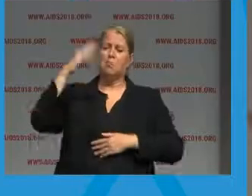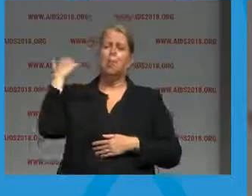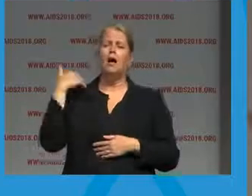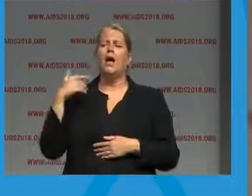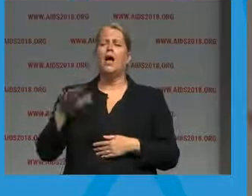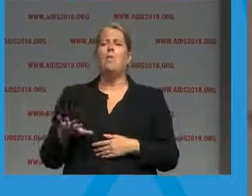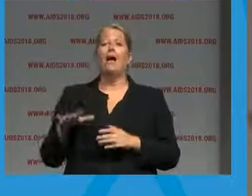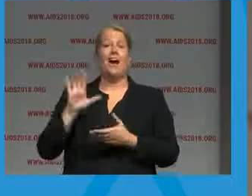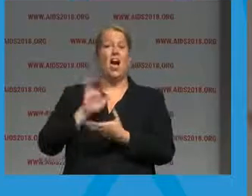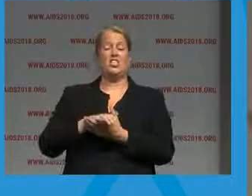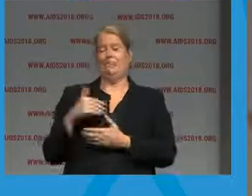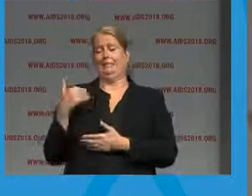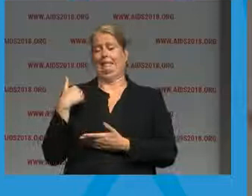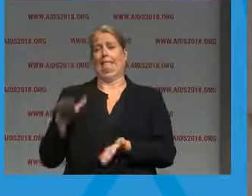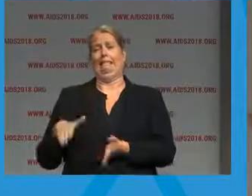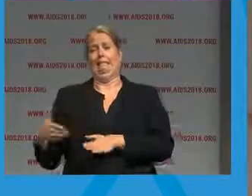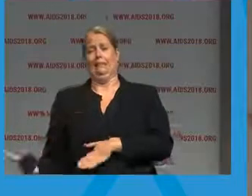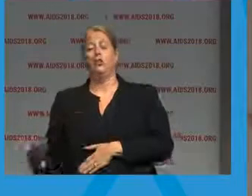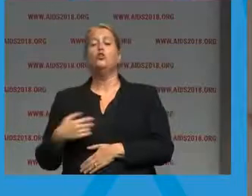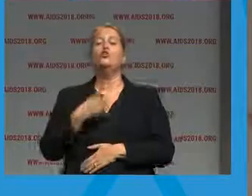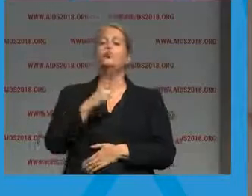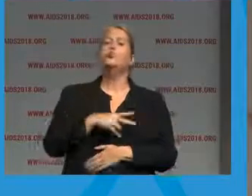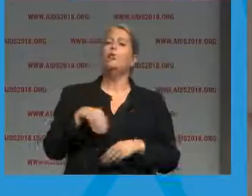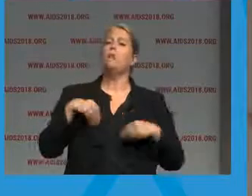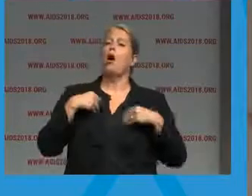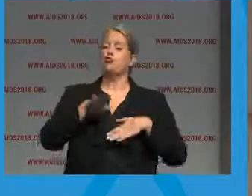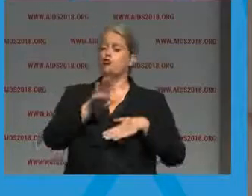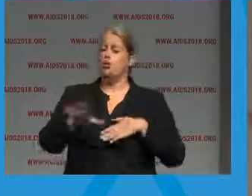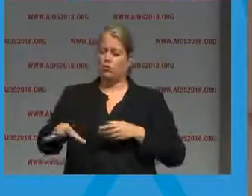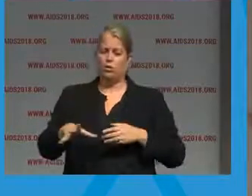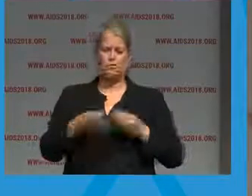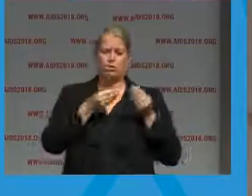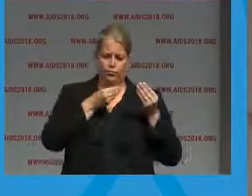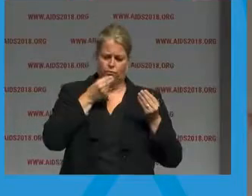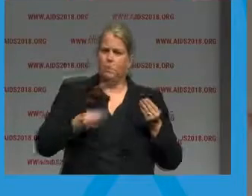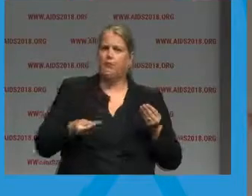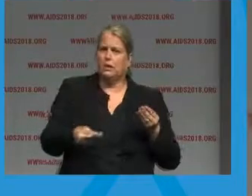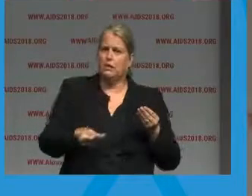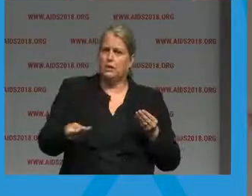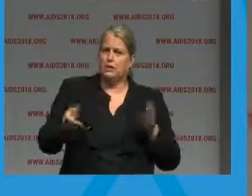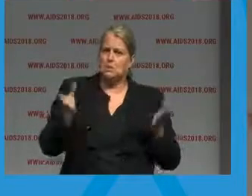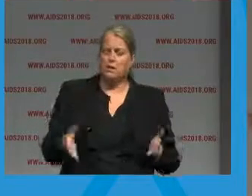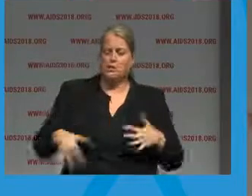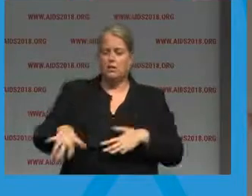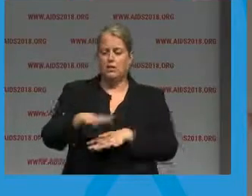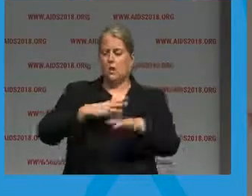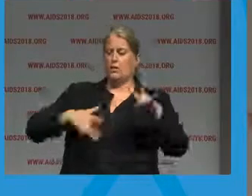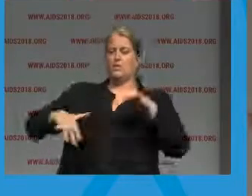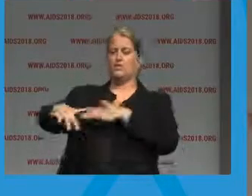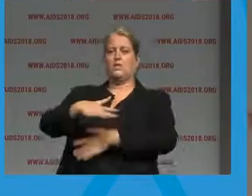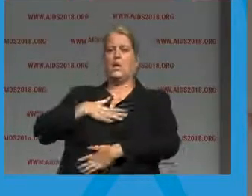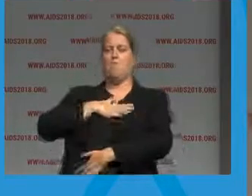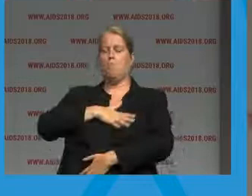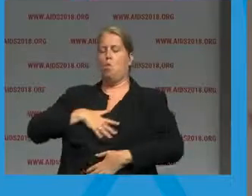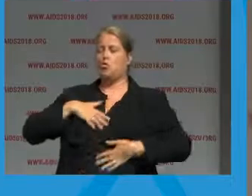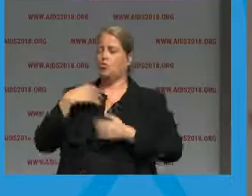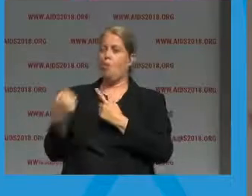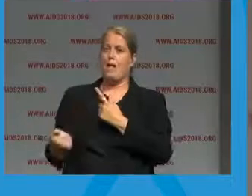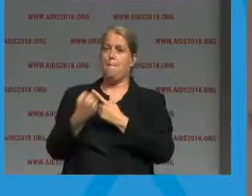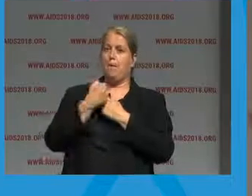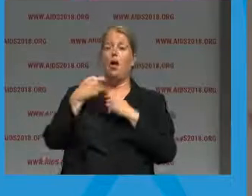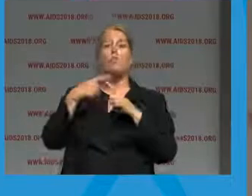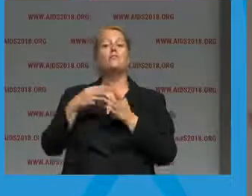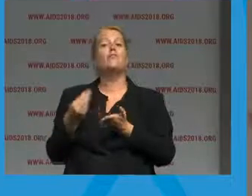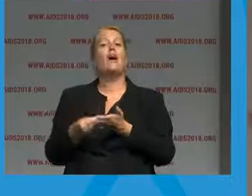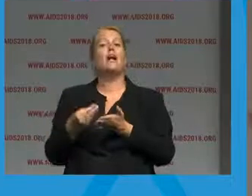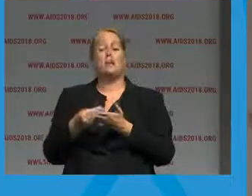I had just lost my husband and I had 2 young children to feed. The emotional impact of that on me, and also the loss of finances, because